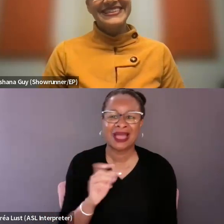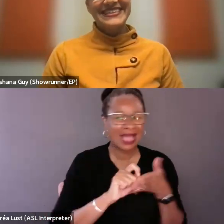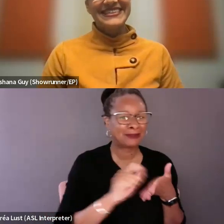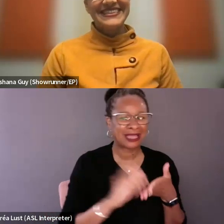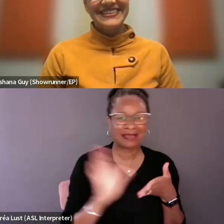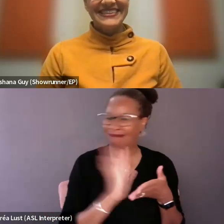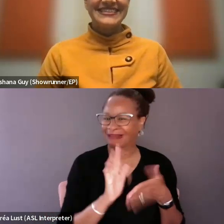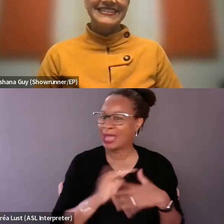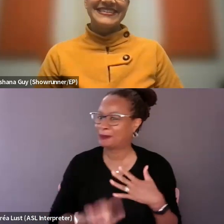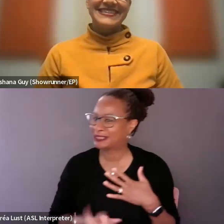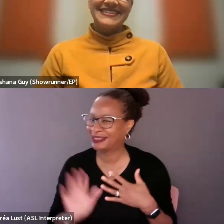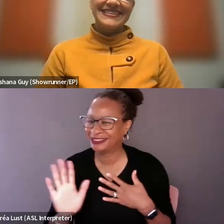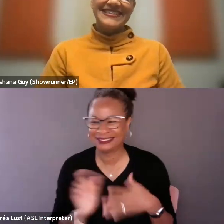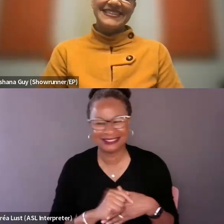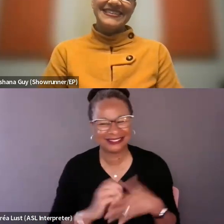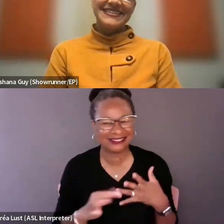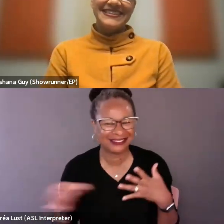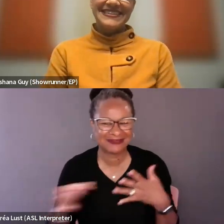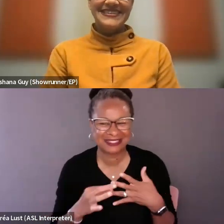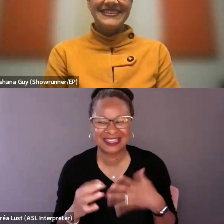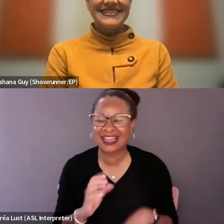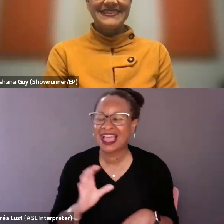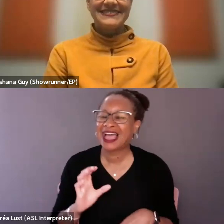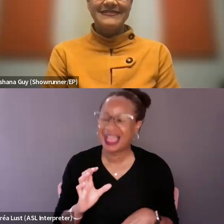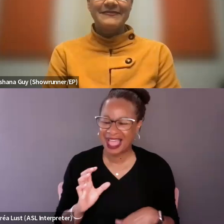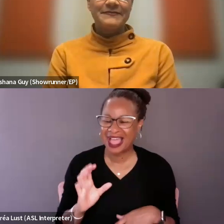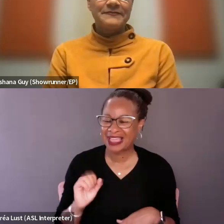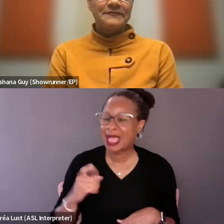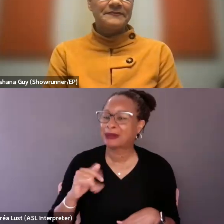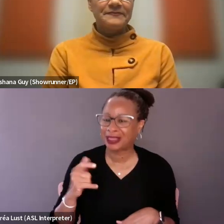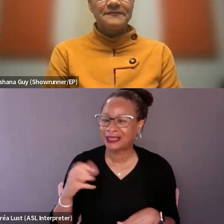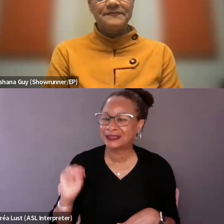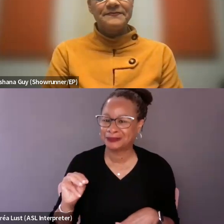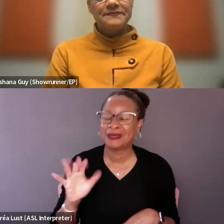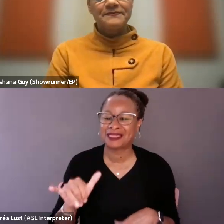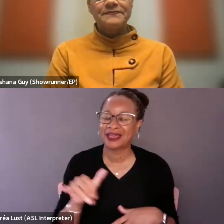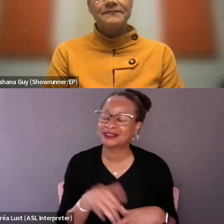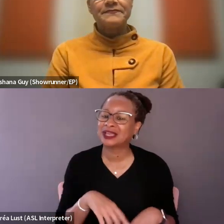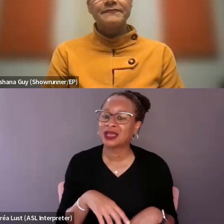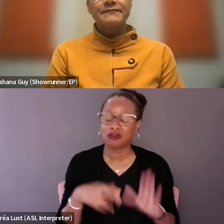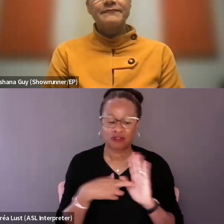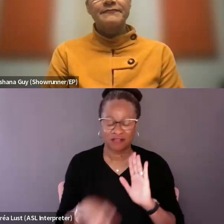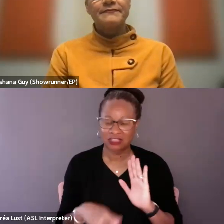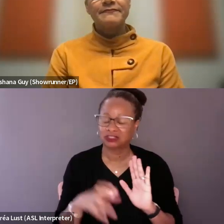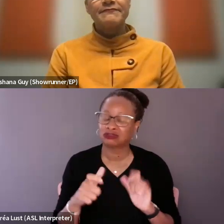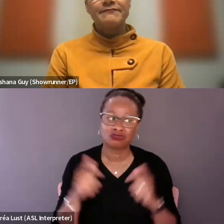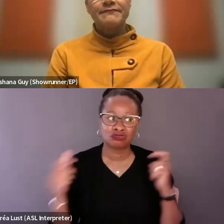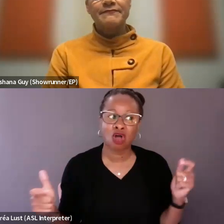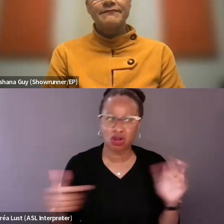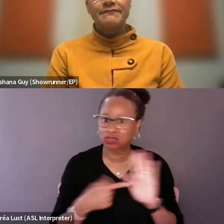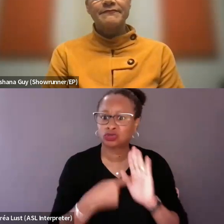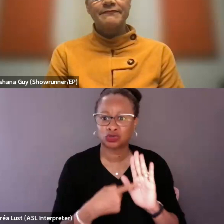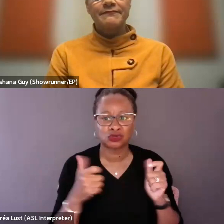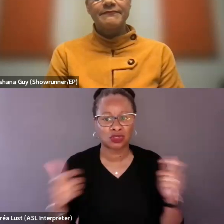episode. Well, essay and episode, yeah. That's the idea. Clearly is reflective of the larger struggles of